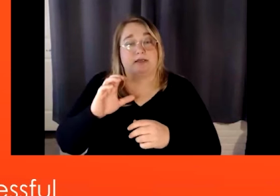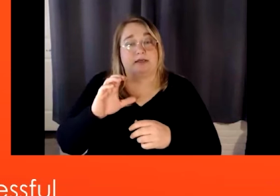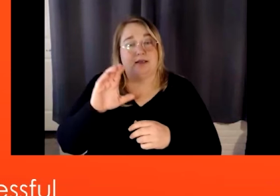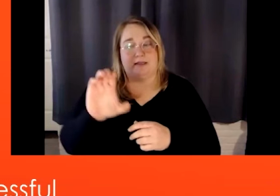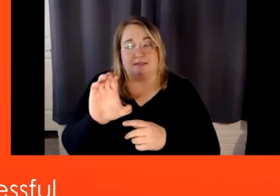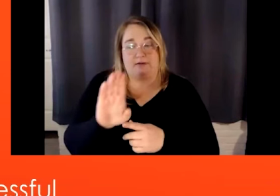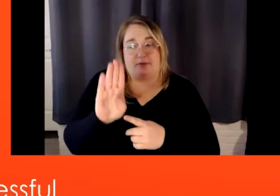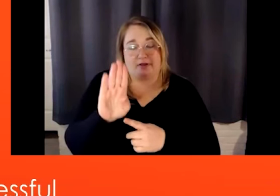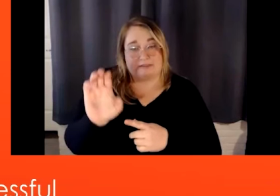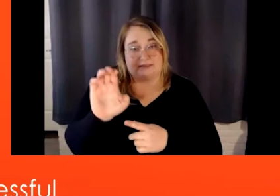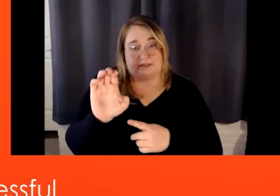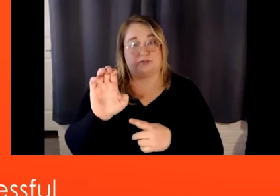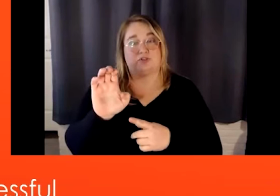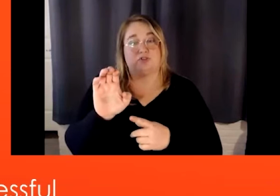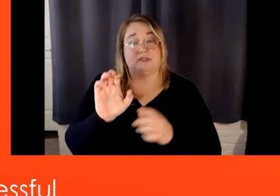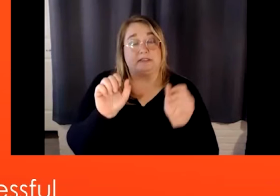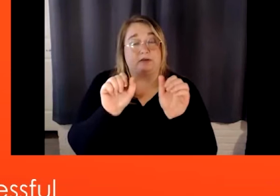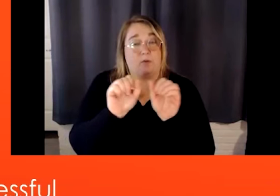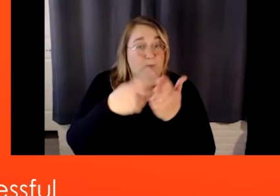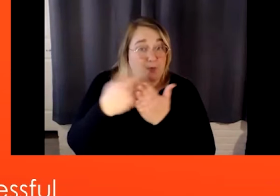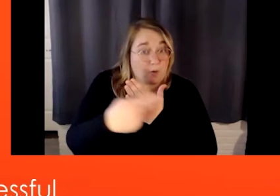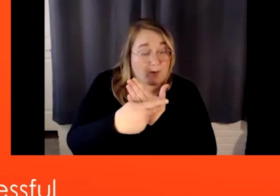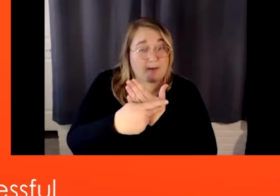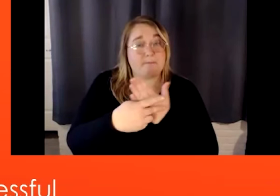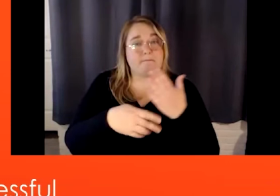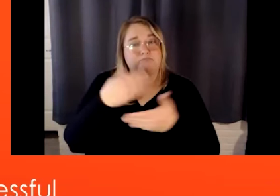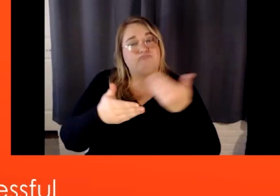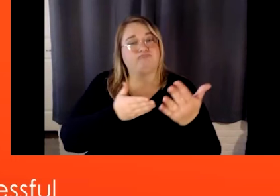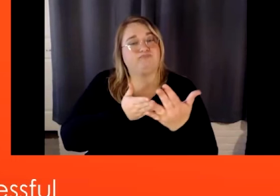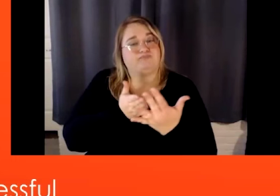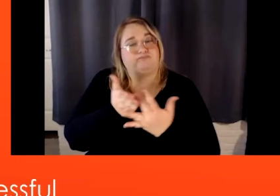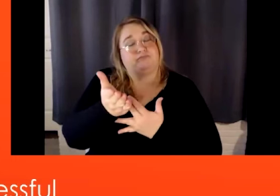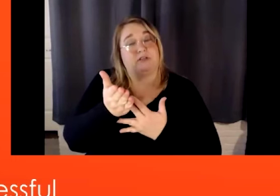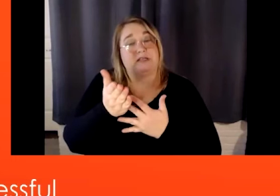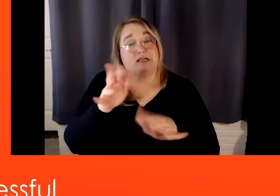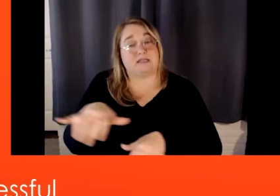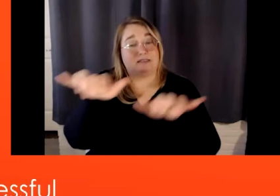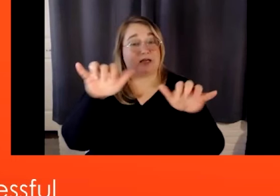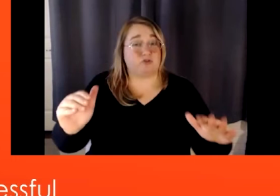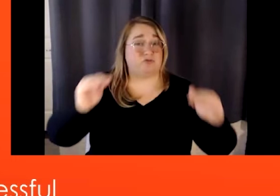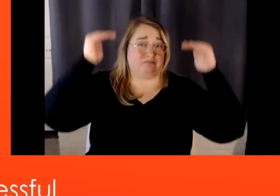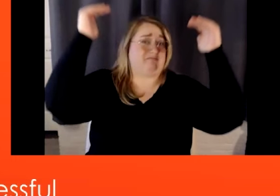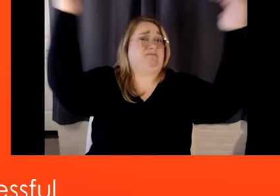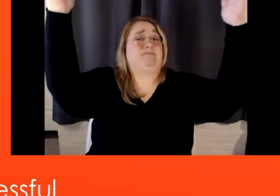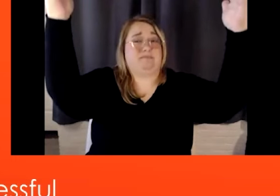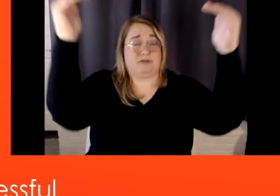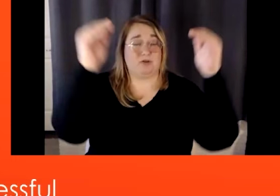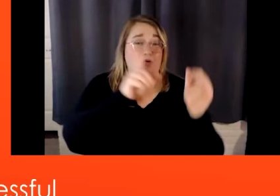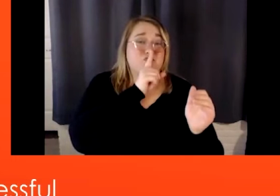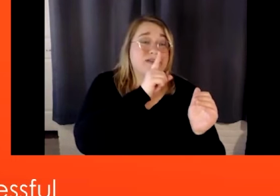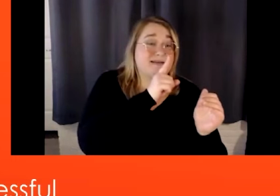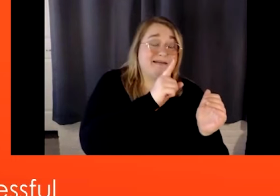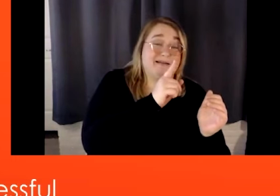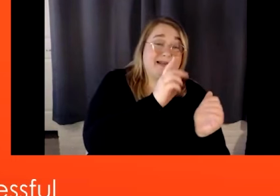the standard is pretty high, and it's essentially a pass-fail. So we'll explore that some more. This means